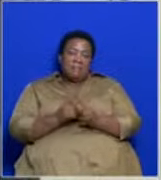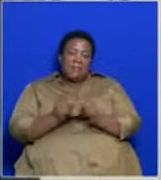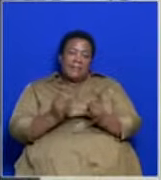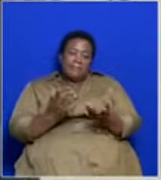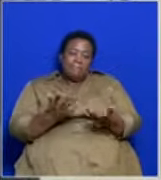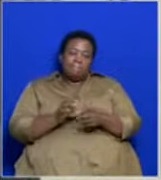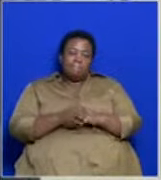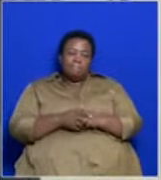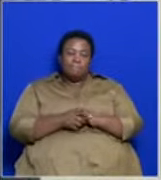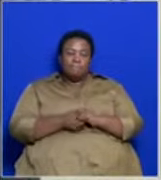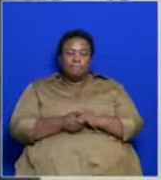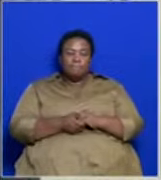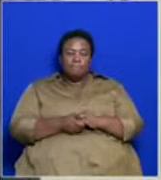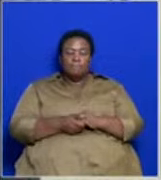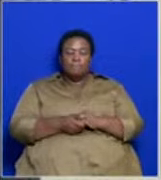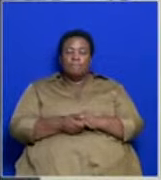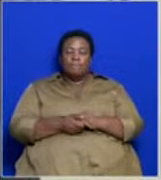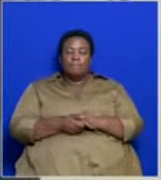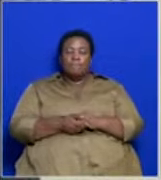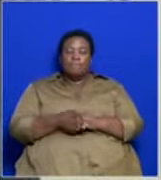Thank you, Commissioner Baloyi.